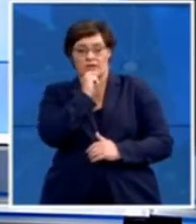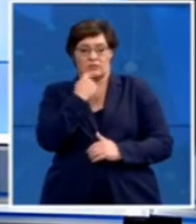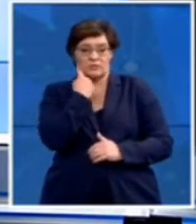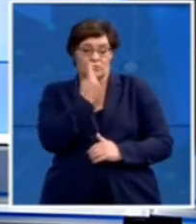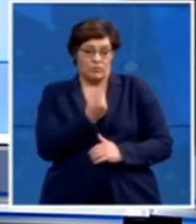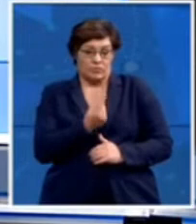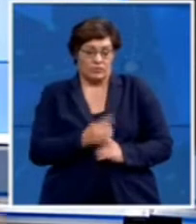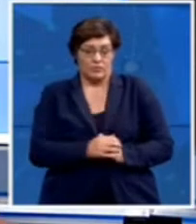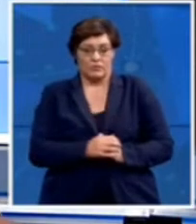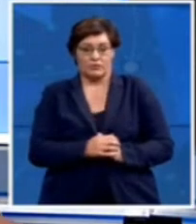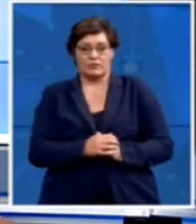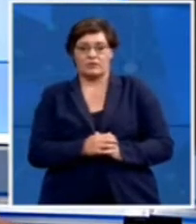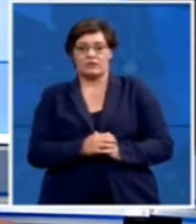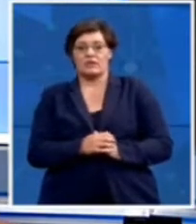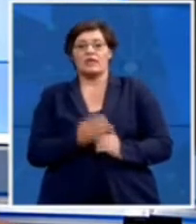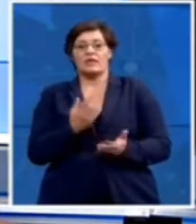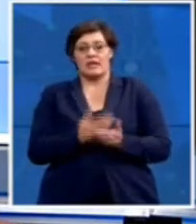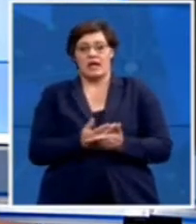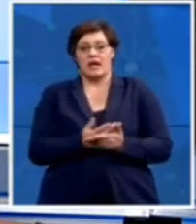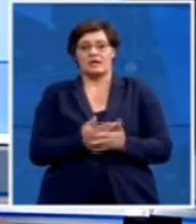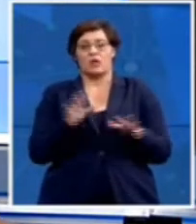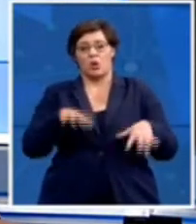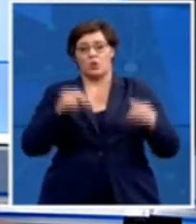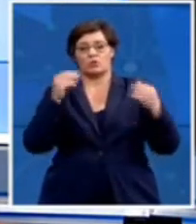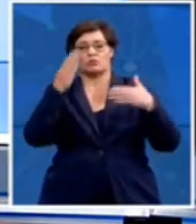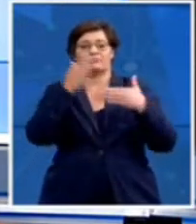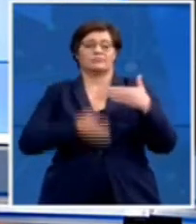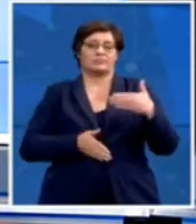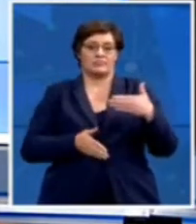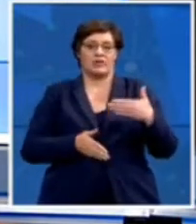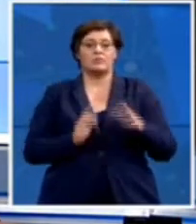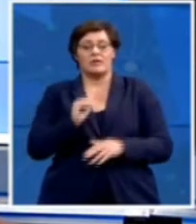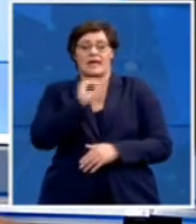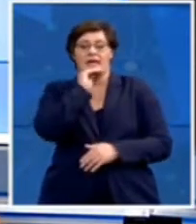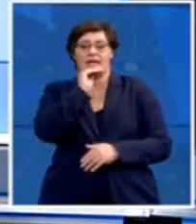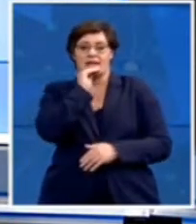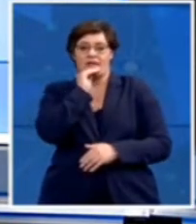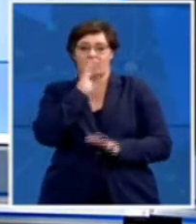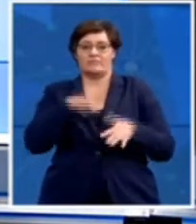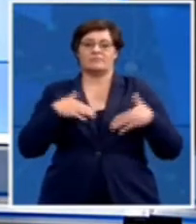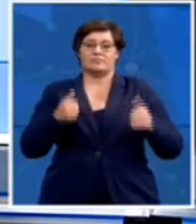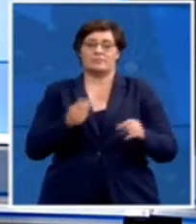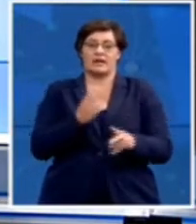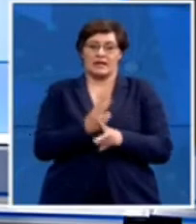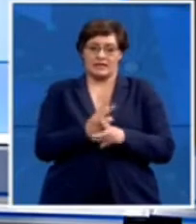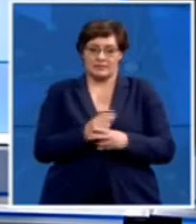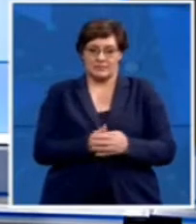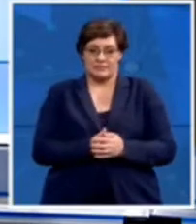load shedding, and the system will be sufficiently recovered. So what do you think of